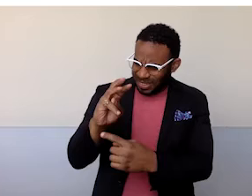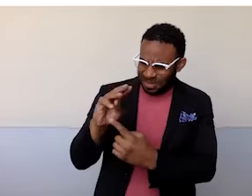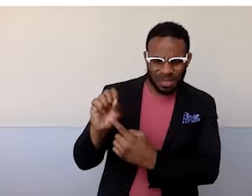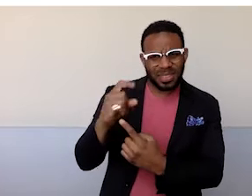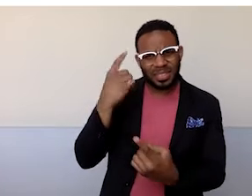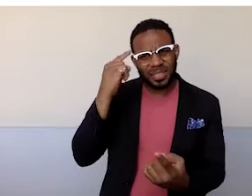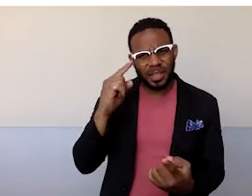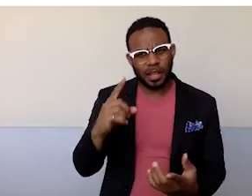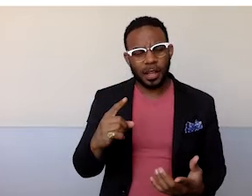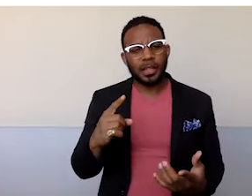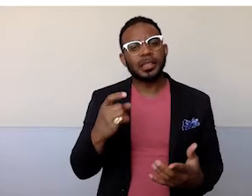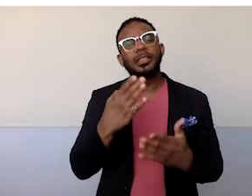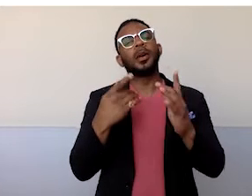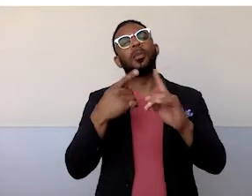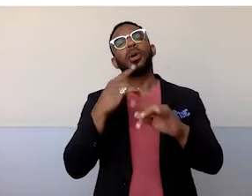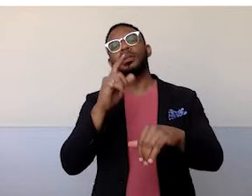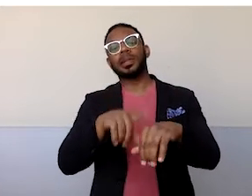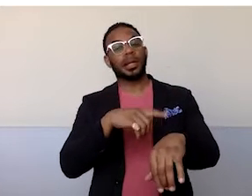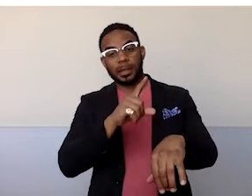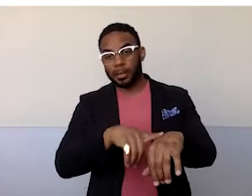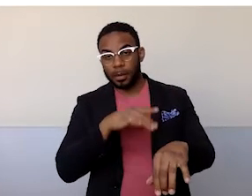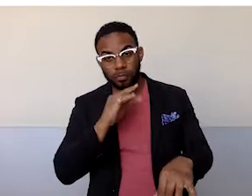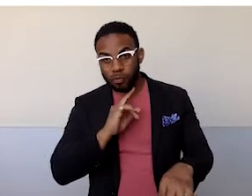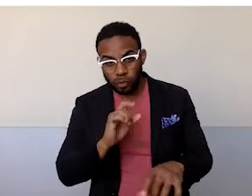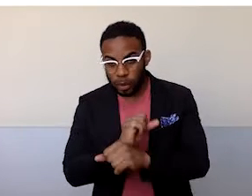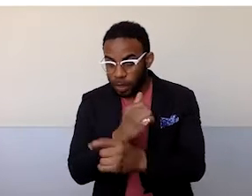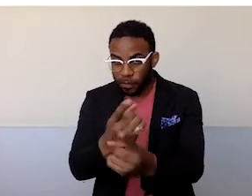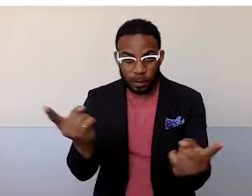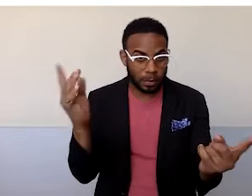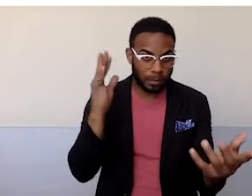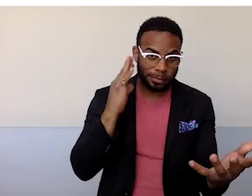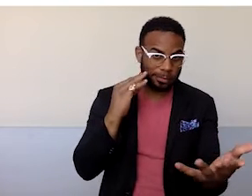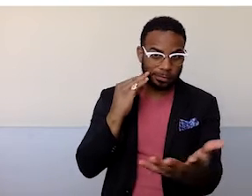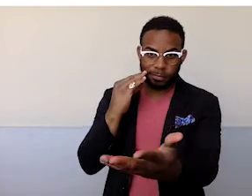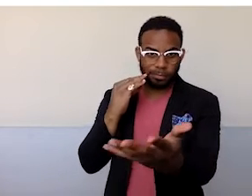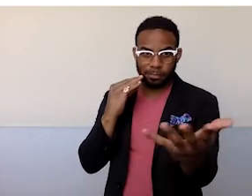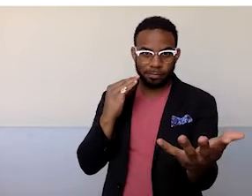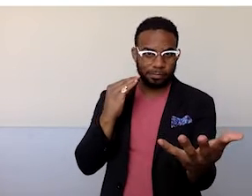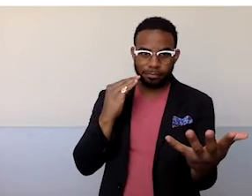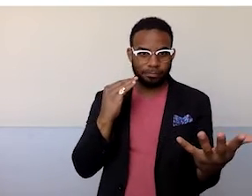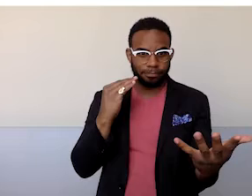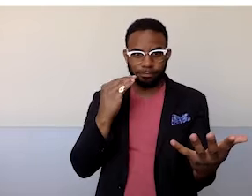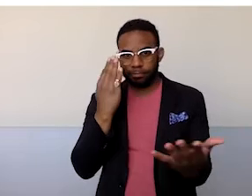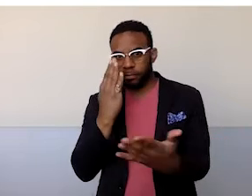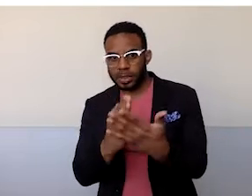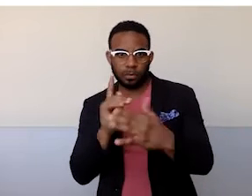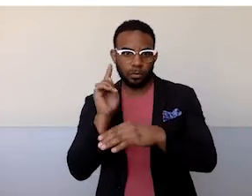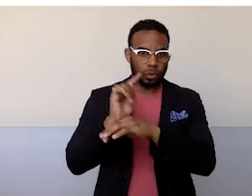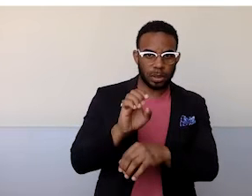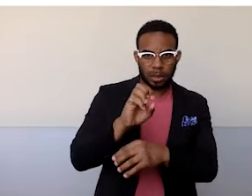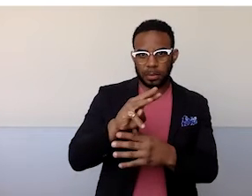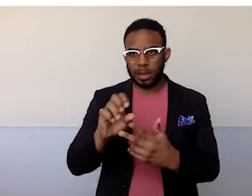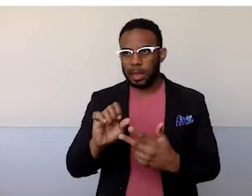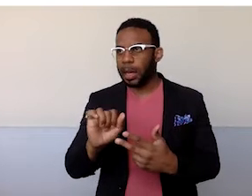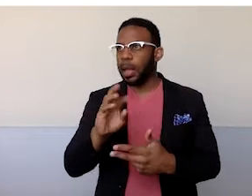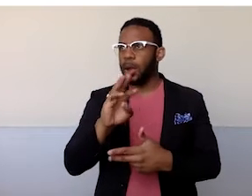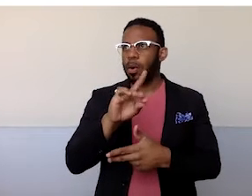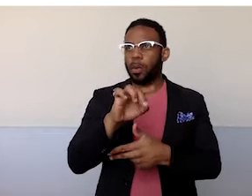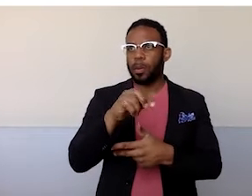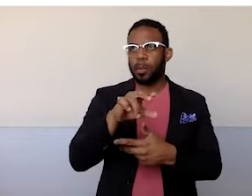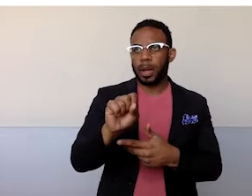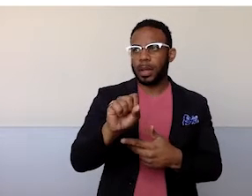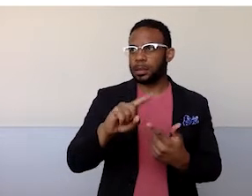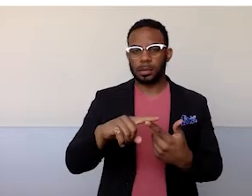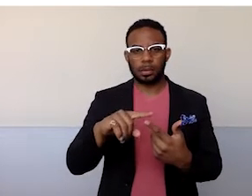CMS? Yeah, at some point in time, I'm sure everybody must have come across traditional CMS like WordPress